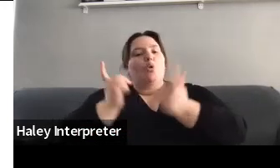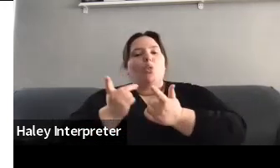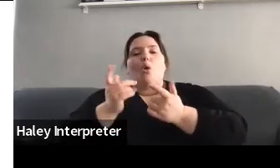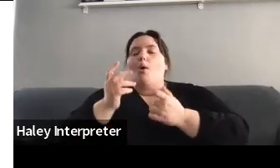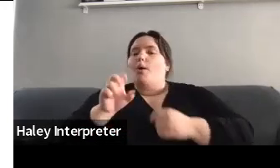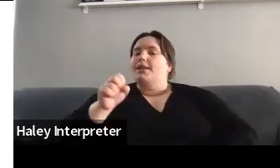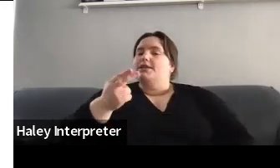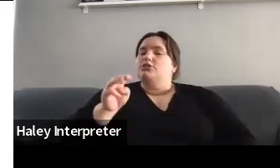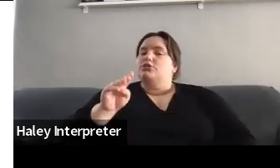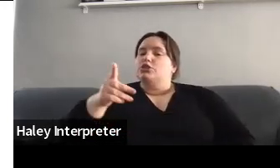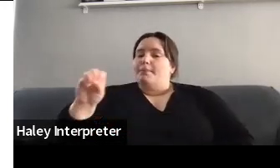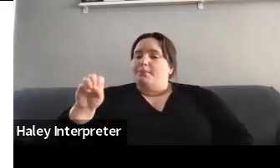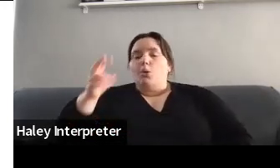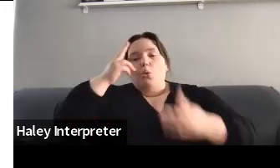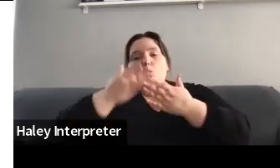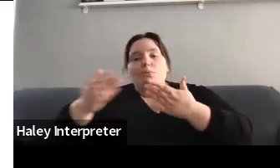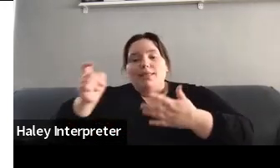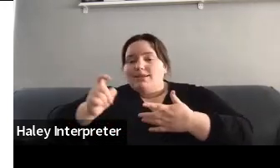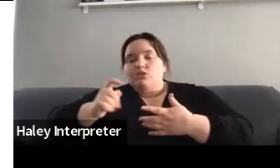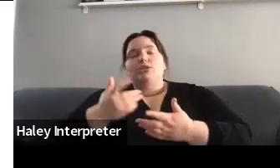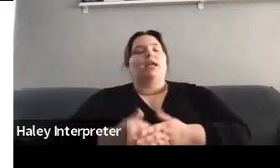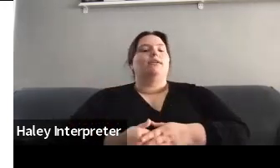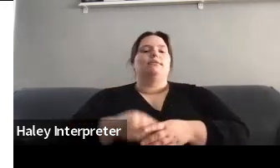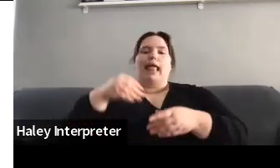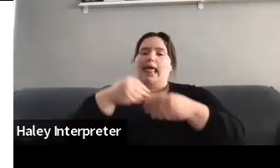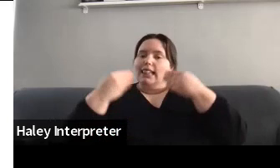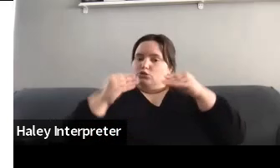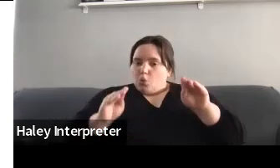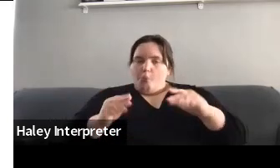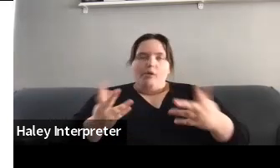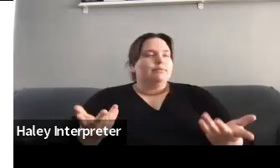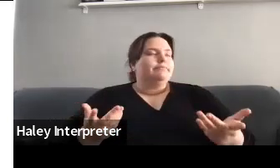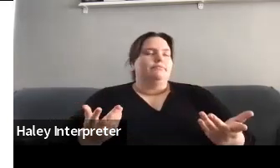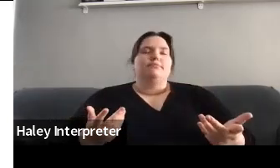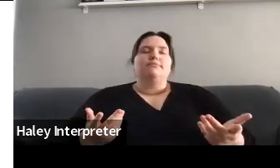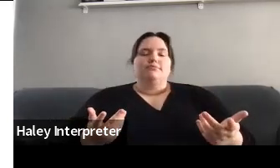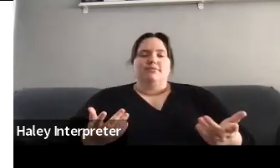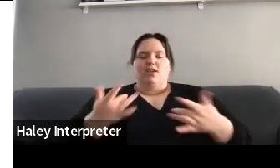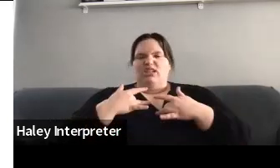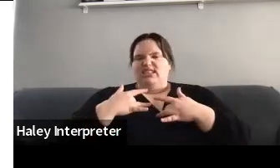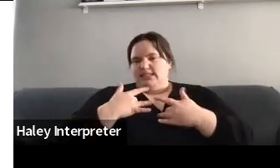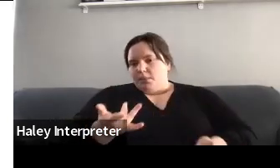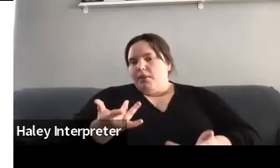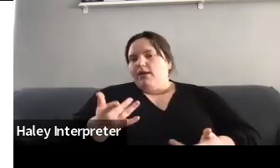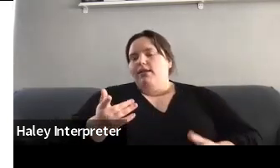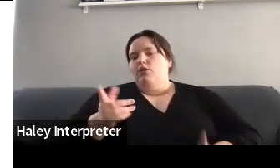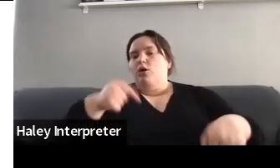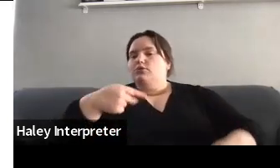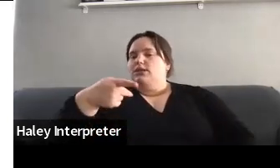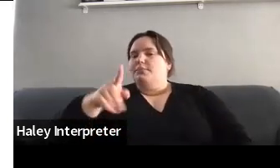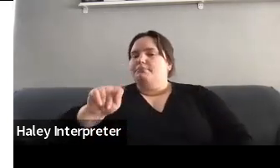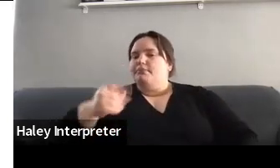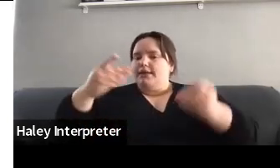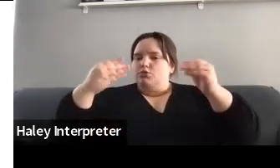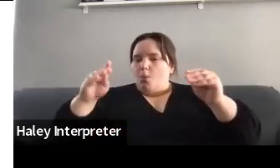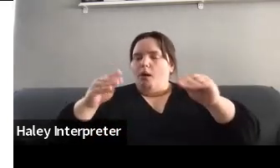grooming things that you may need right there in the store. So usually they're in a pet store,